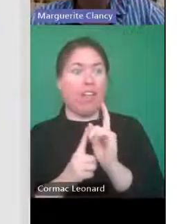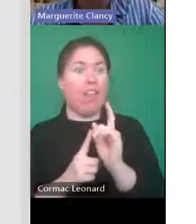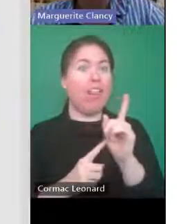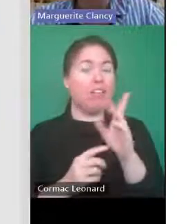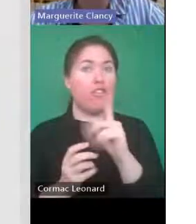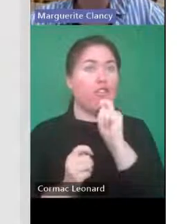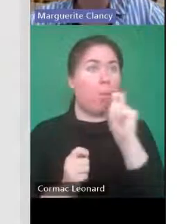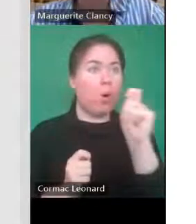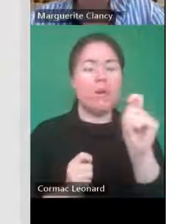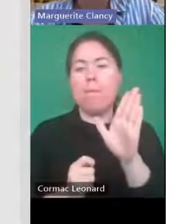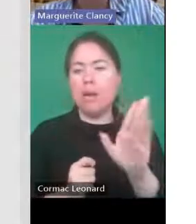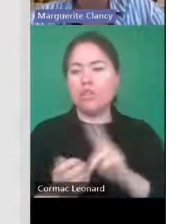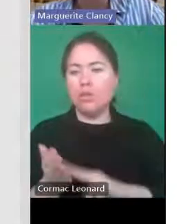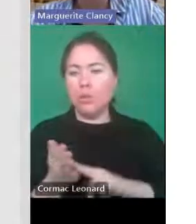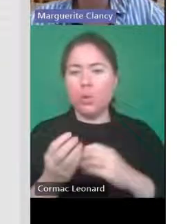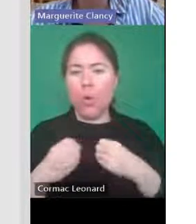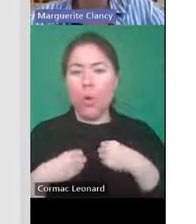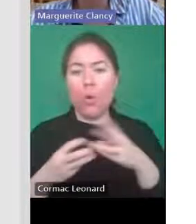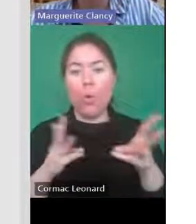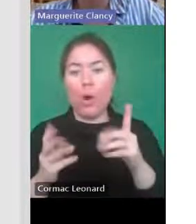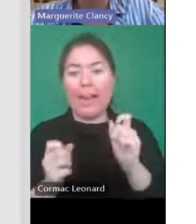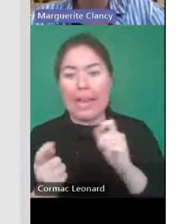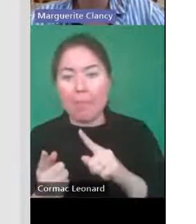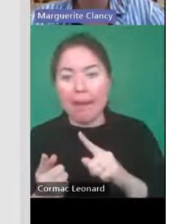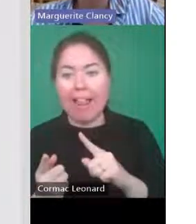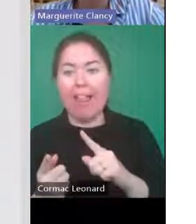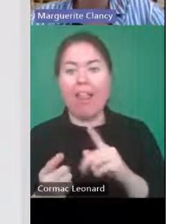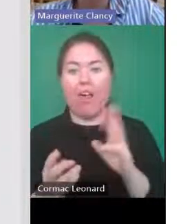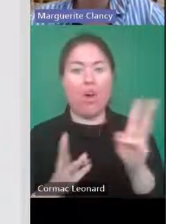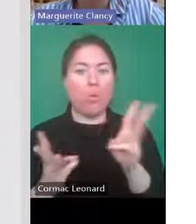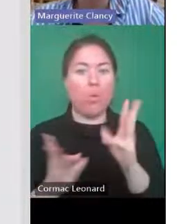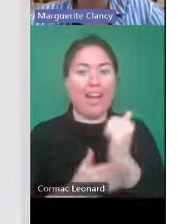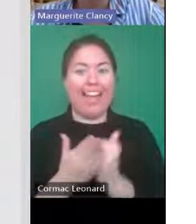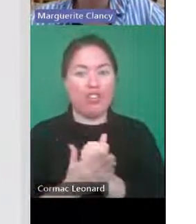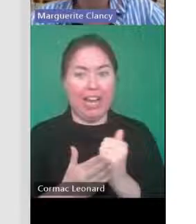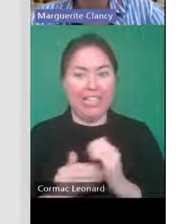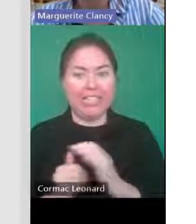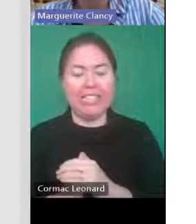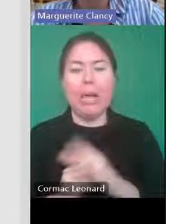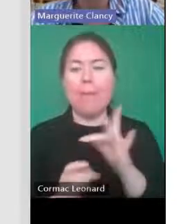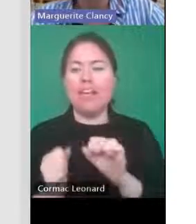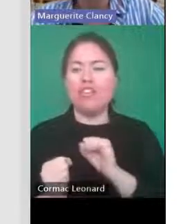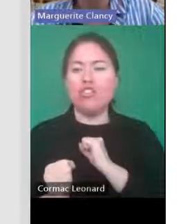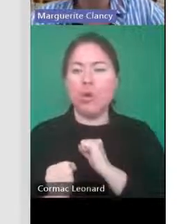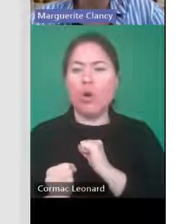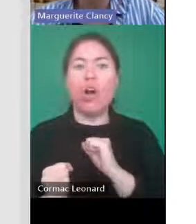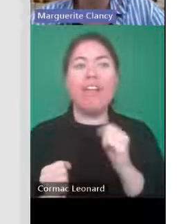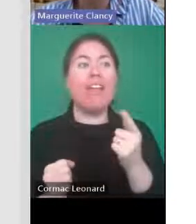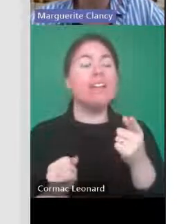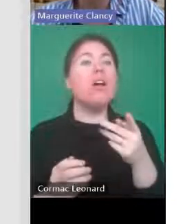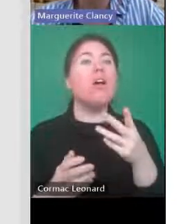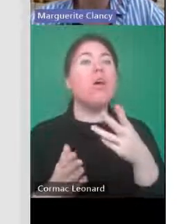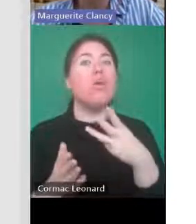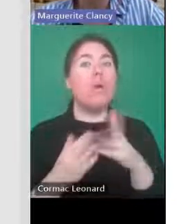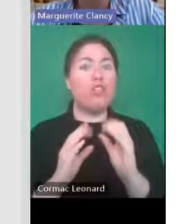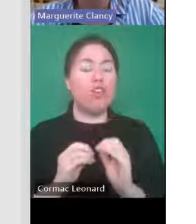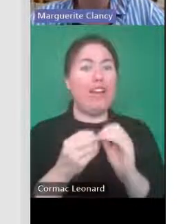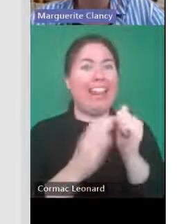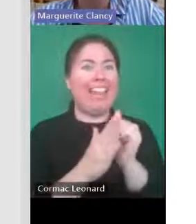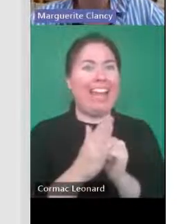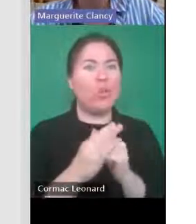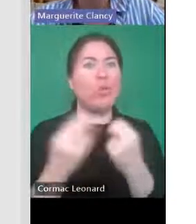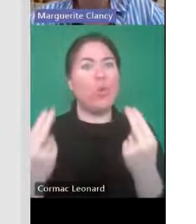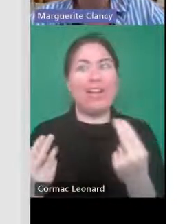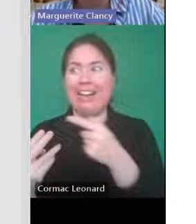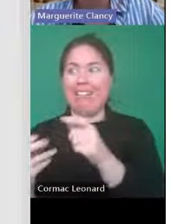work address. Ensure that you have access to your email when you're creating this account,